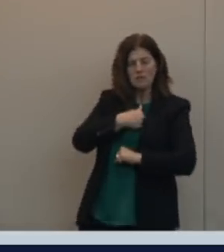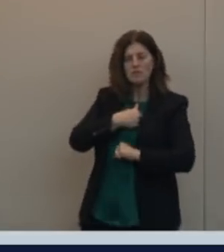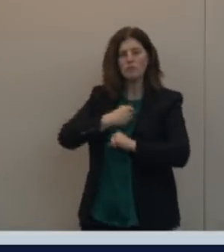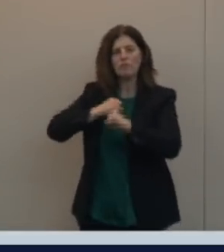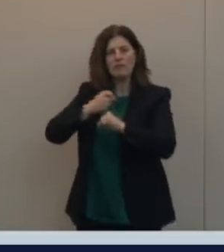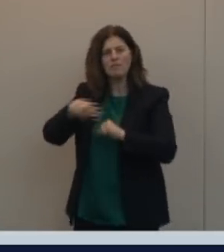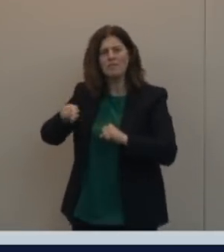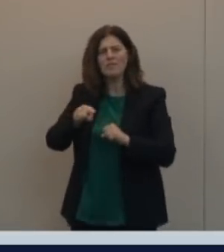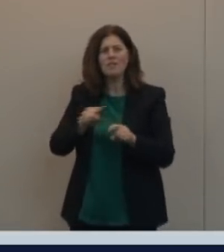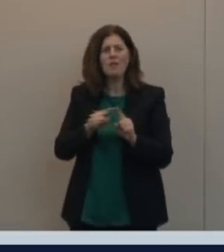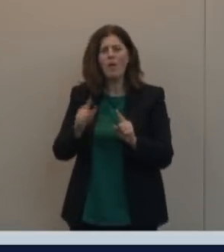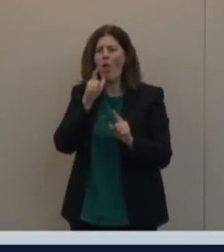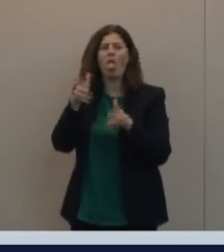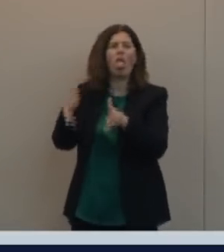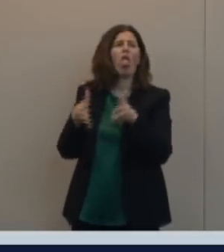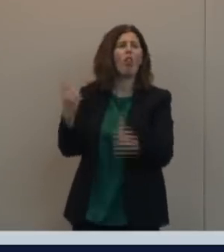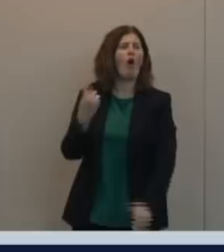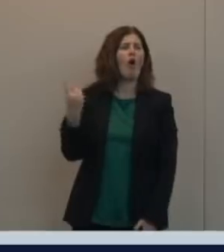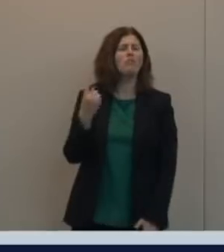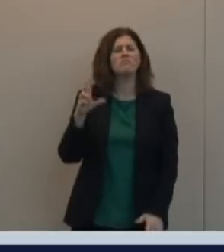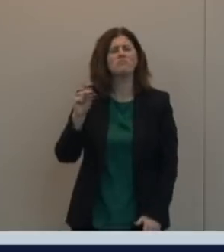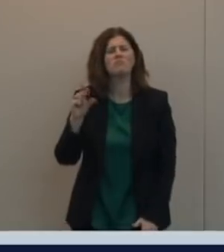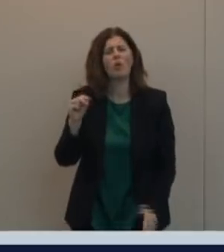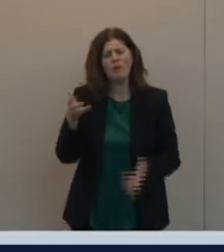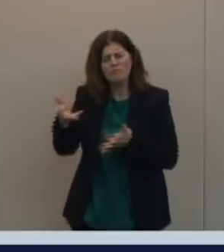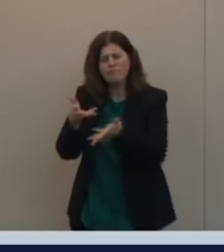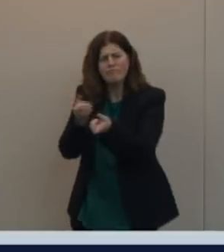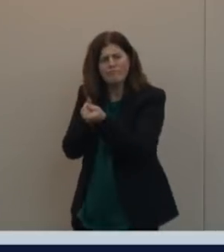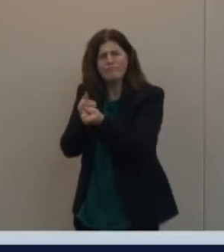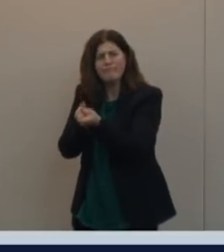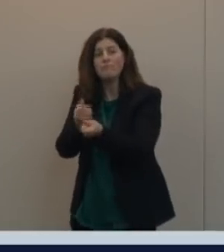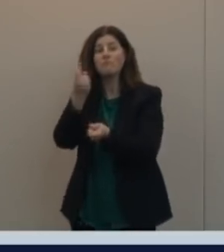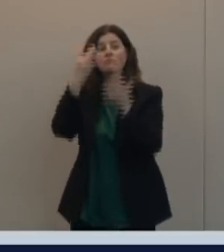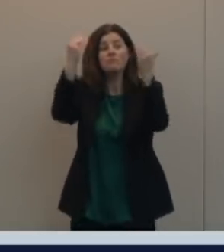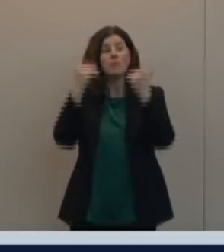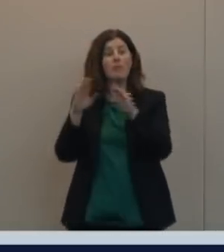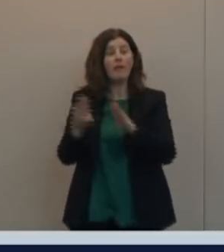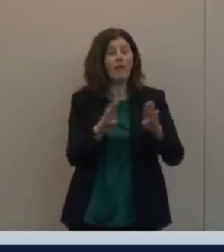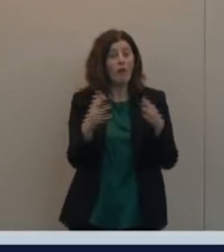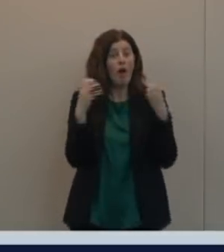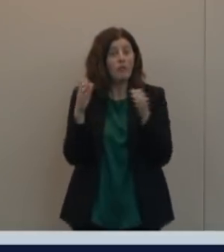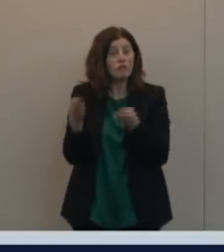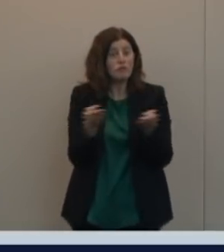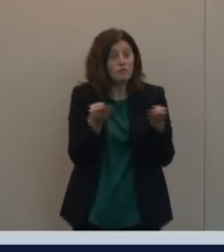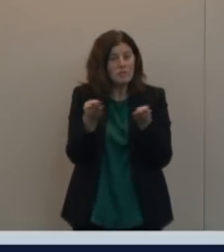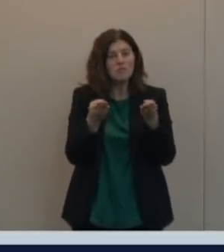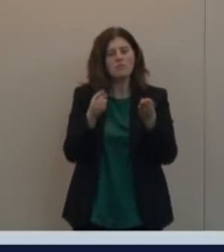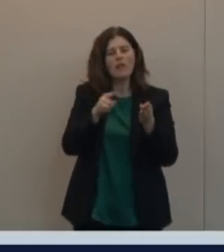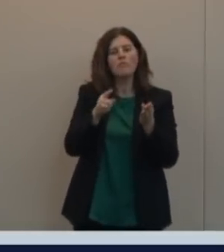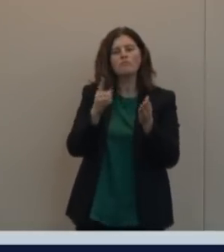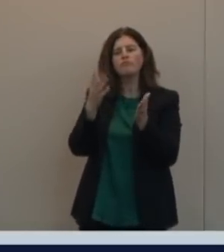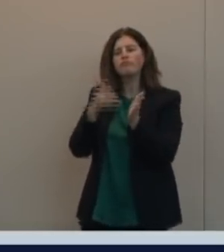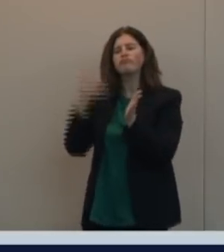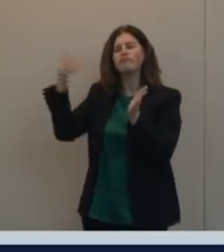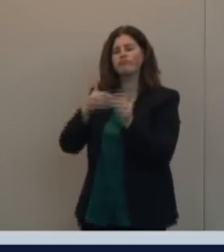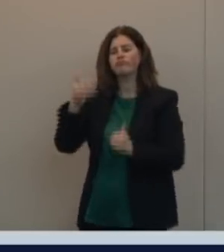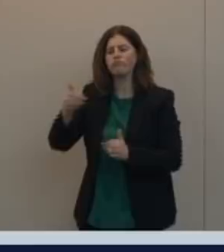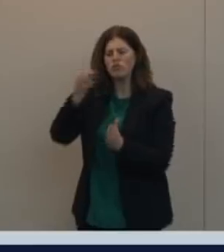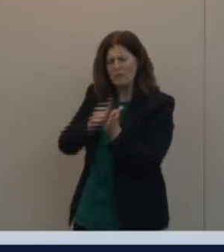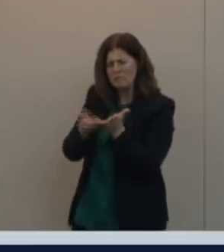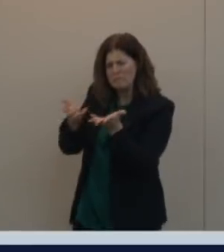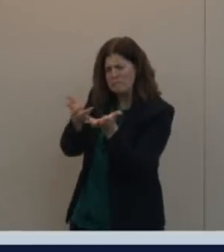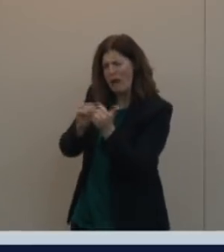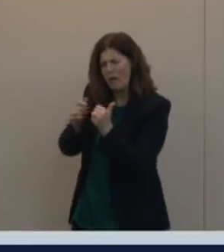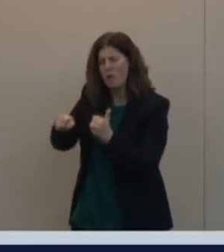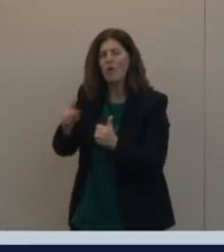we don't leave you there by yourself. And in fact, our Behavioral Health Services Division do routine check-ins. We know that